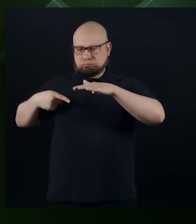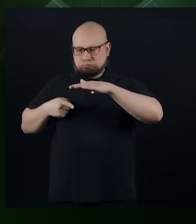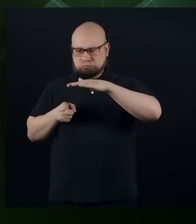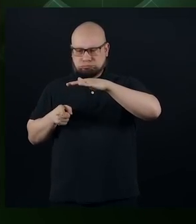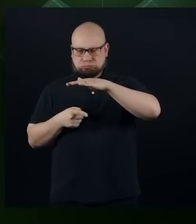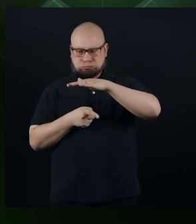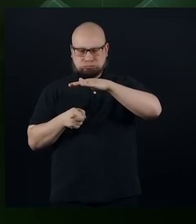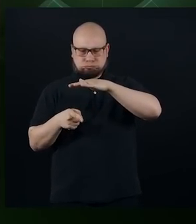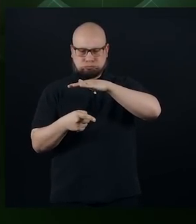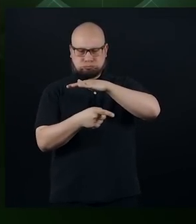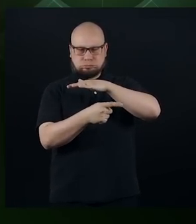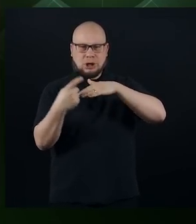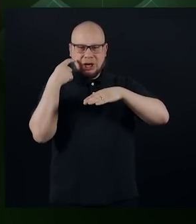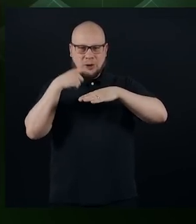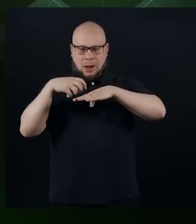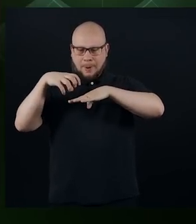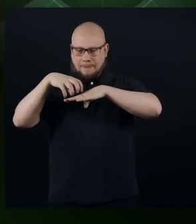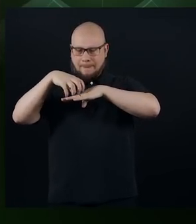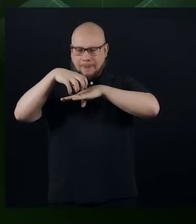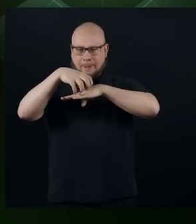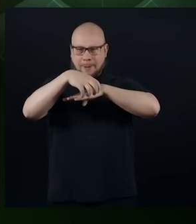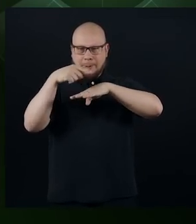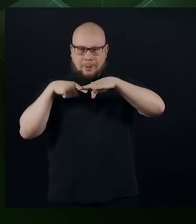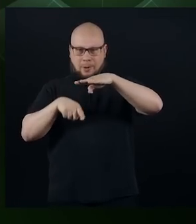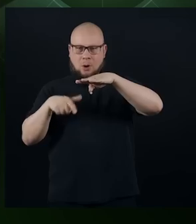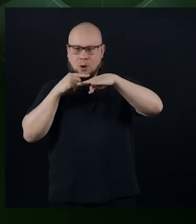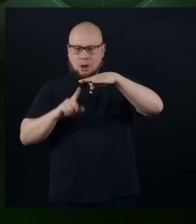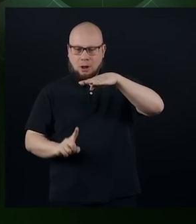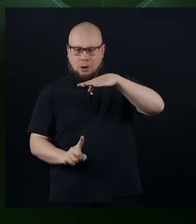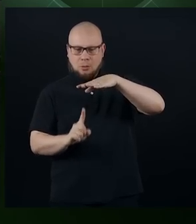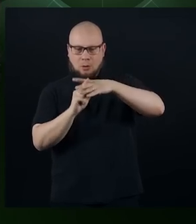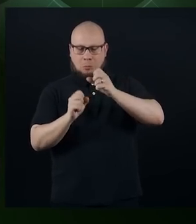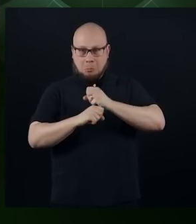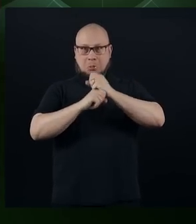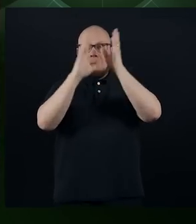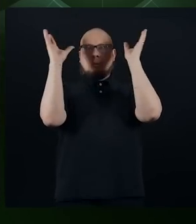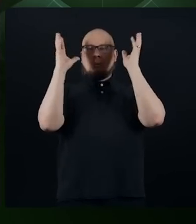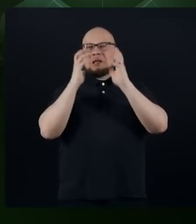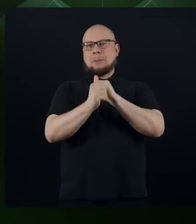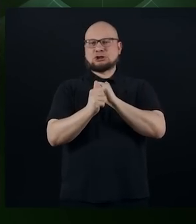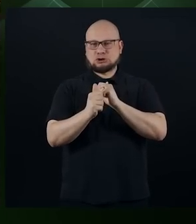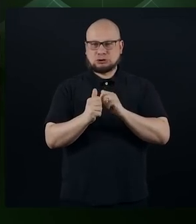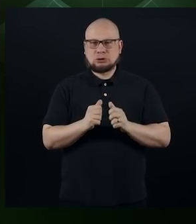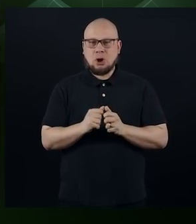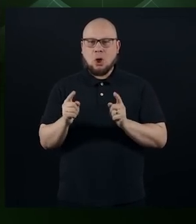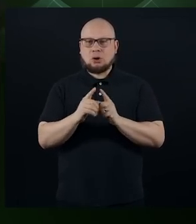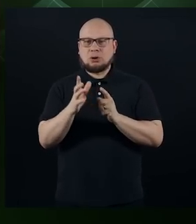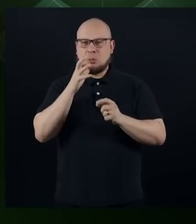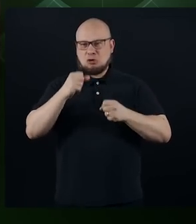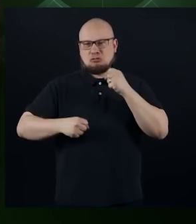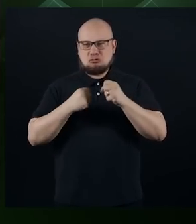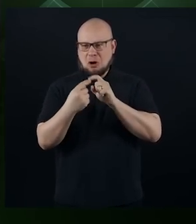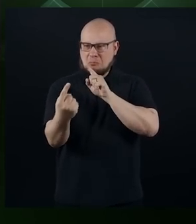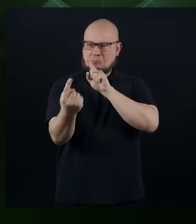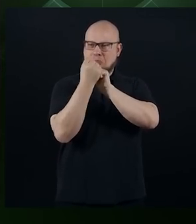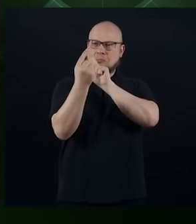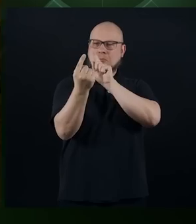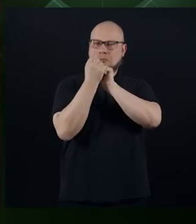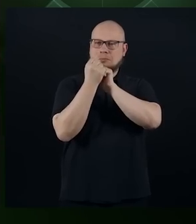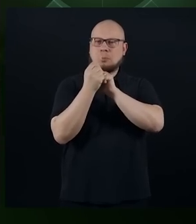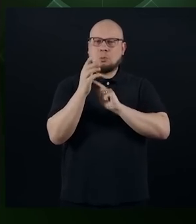kind of cracks will appear in the ground. When they burst out, they'll do damage to you. They can also run and charge at you in a really ferocious attack as